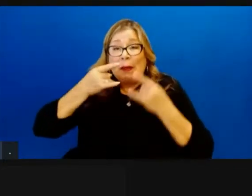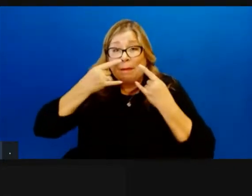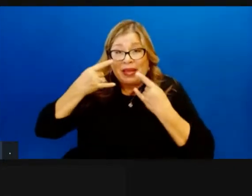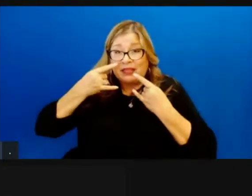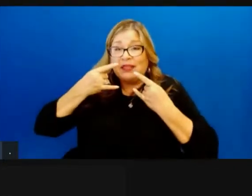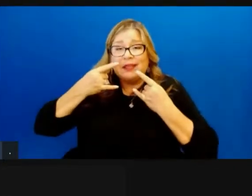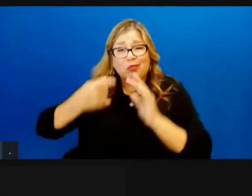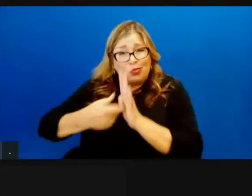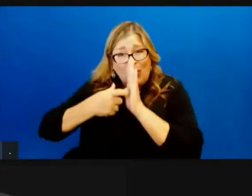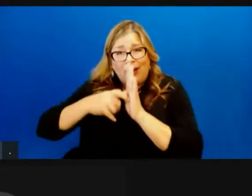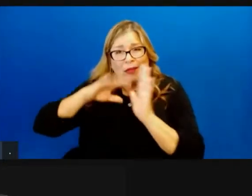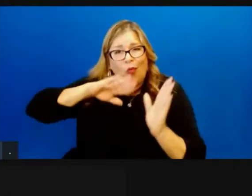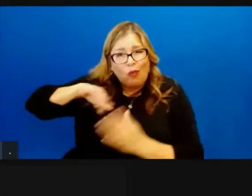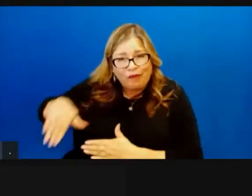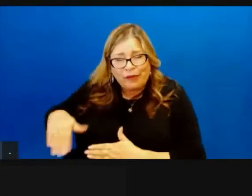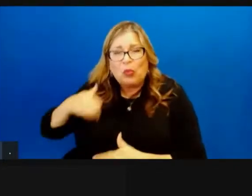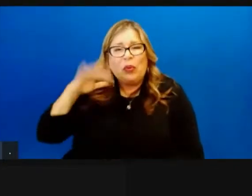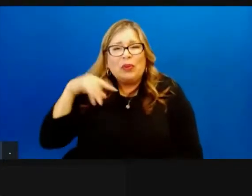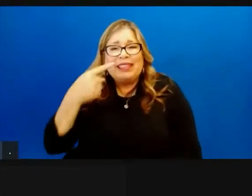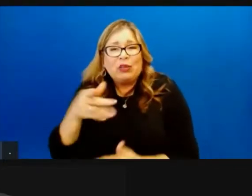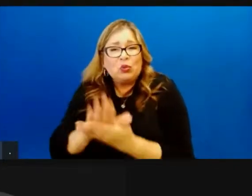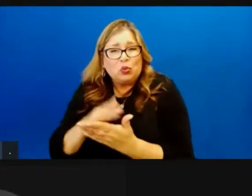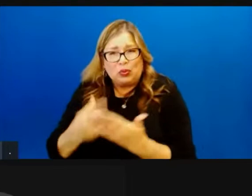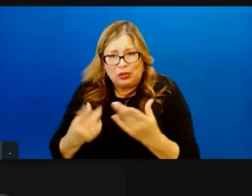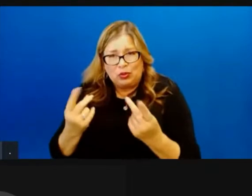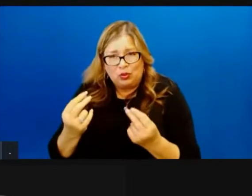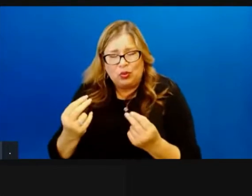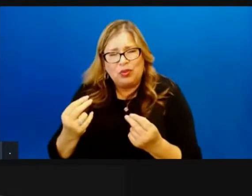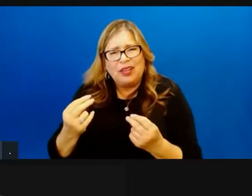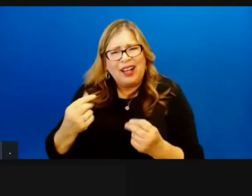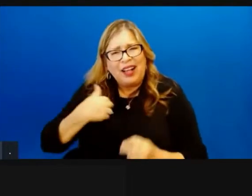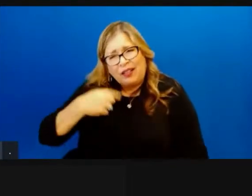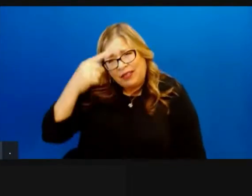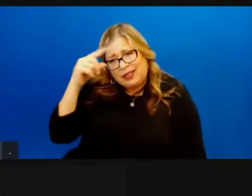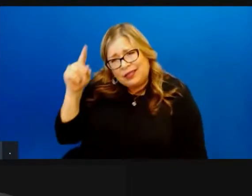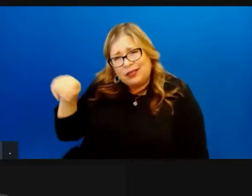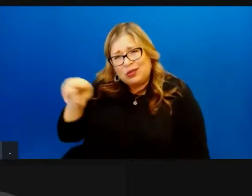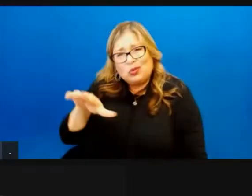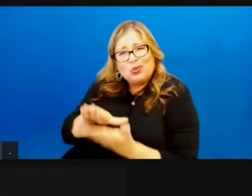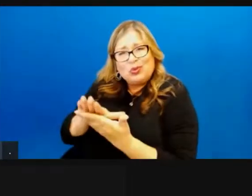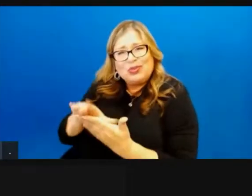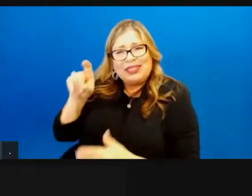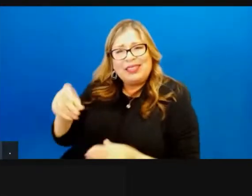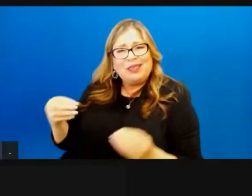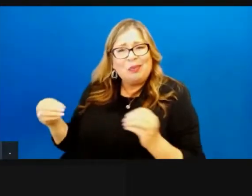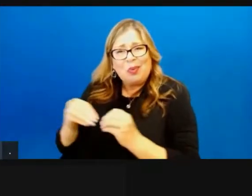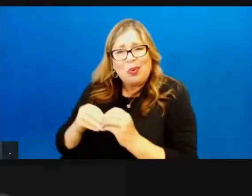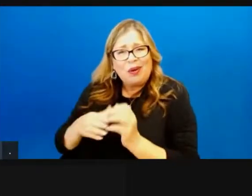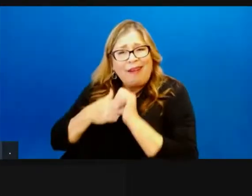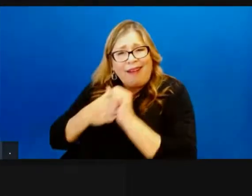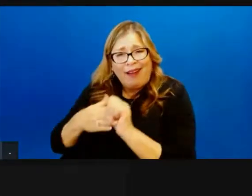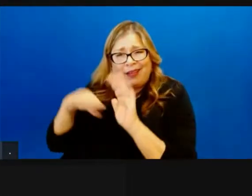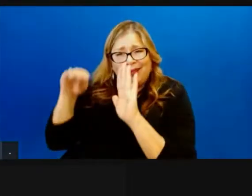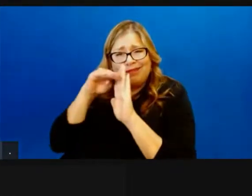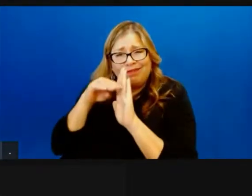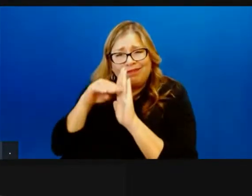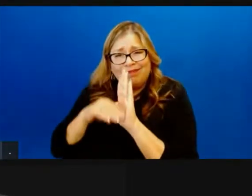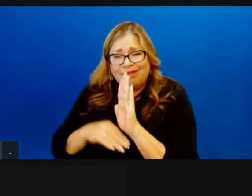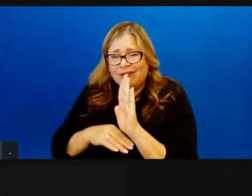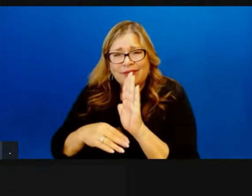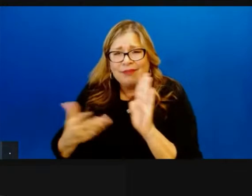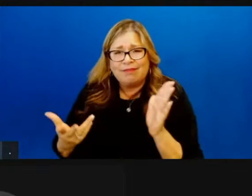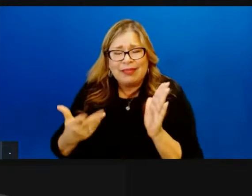to do, I would think that they need more guideposts in this. And I just can't wrap my head around that.